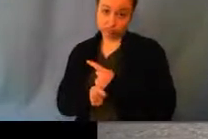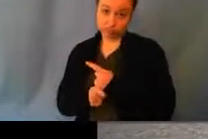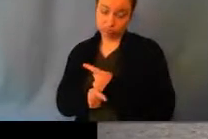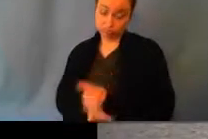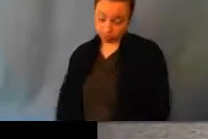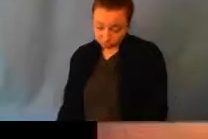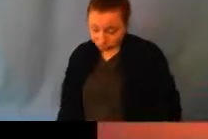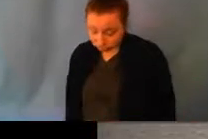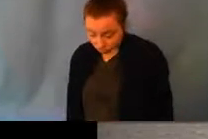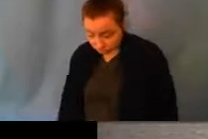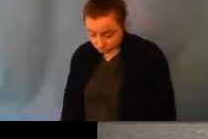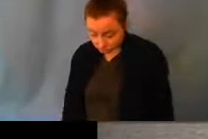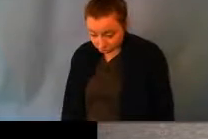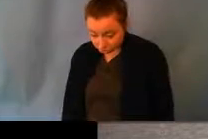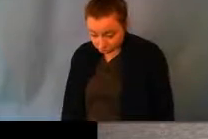No.